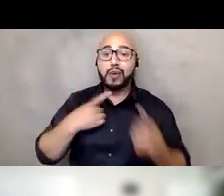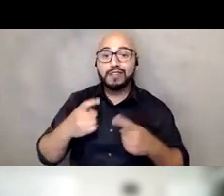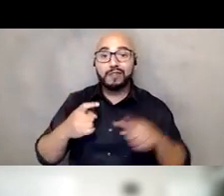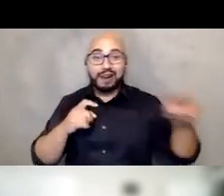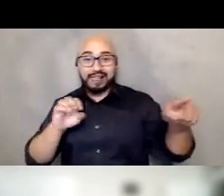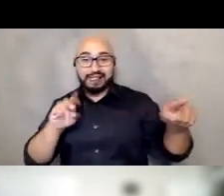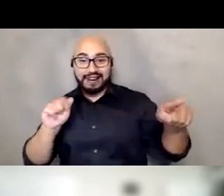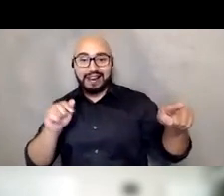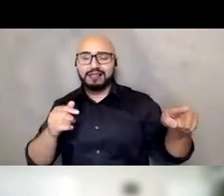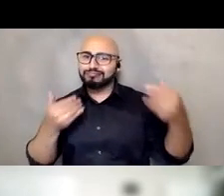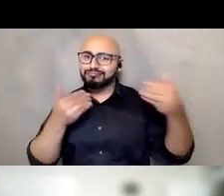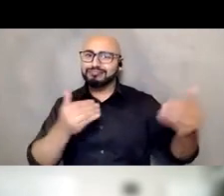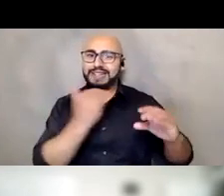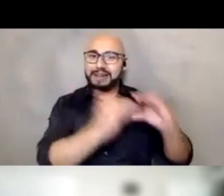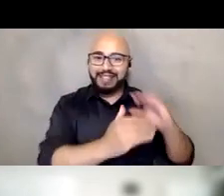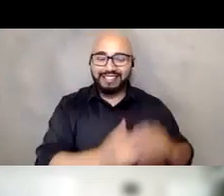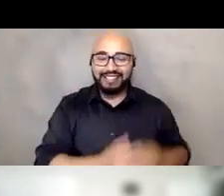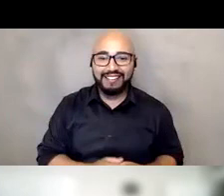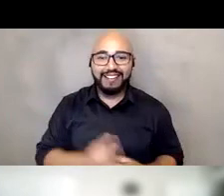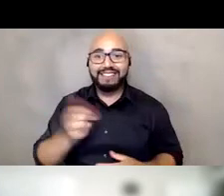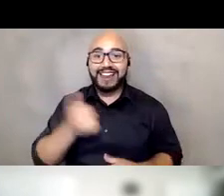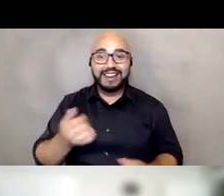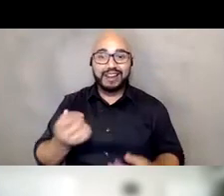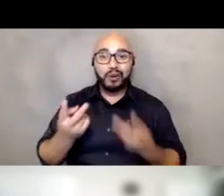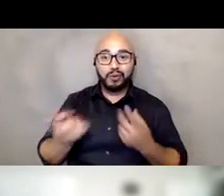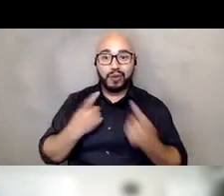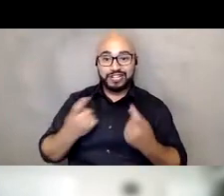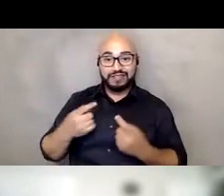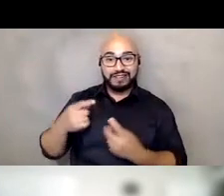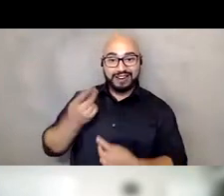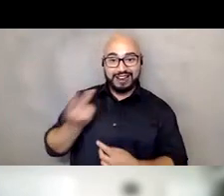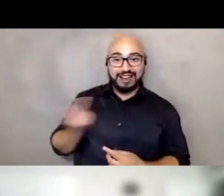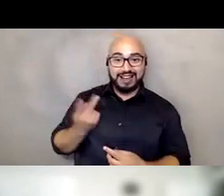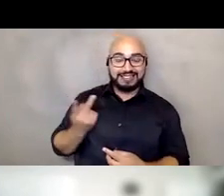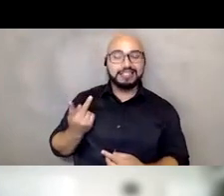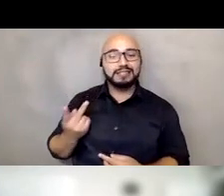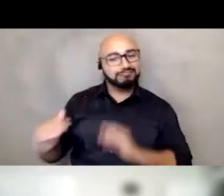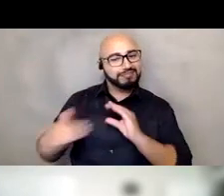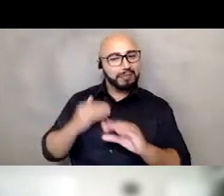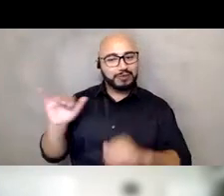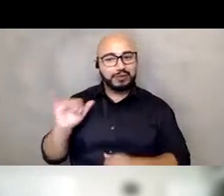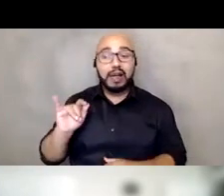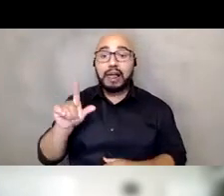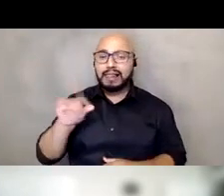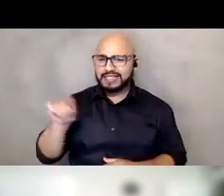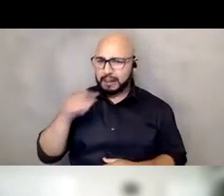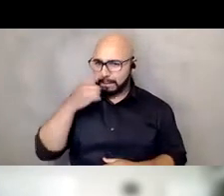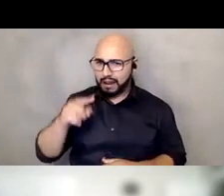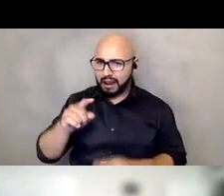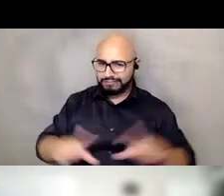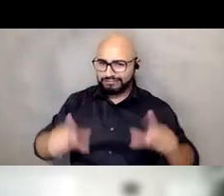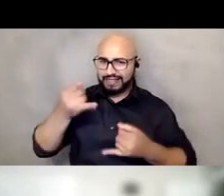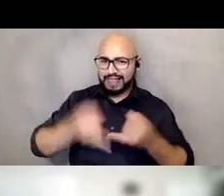feel welcome to email her. If you have any questions for us, you're welcome to email us as well. Liz, if you could pull up the last slide